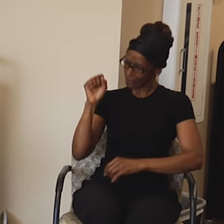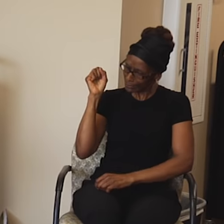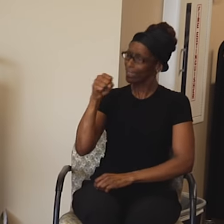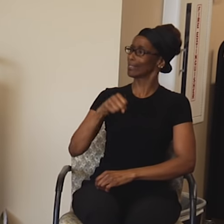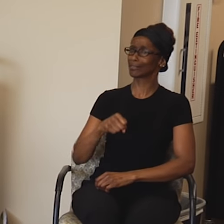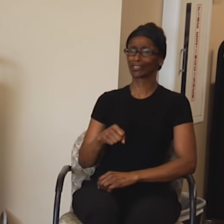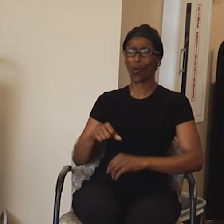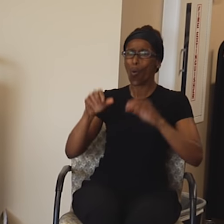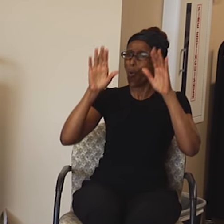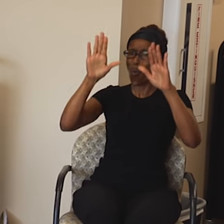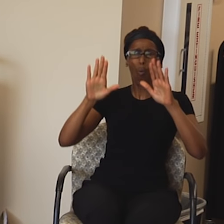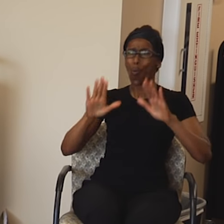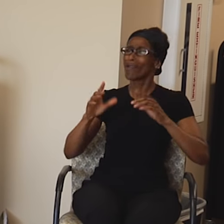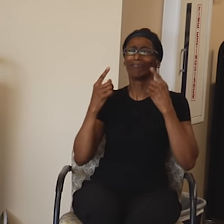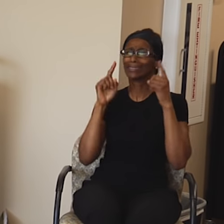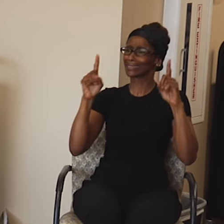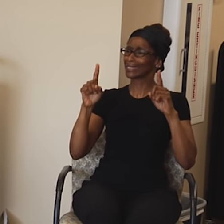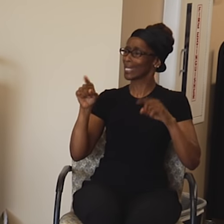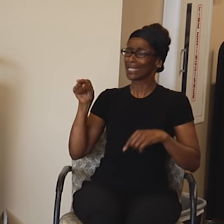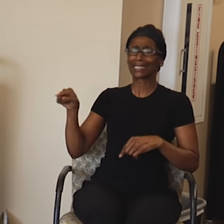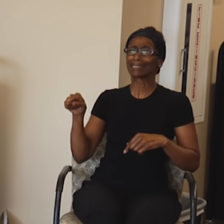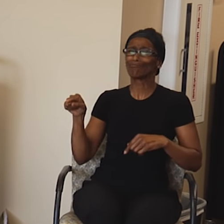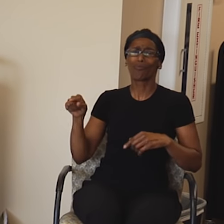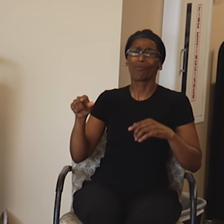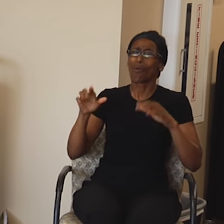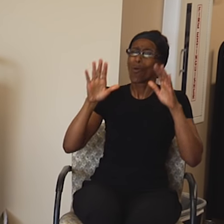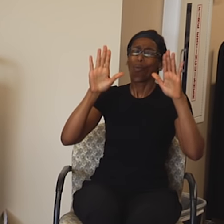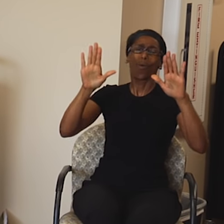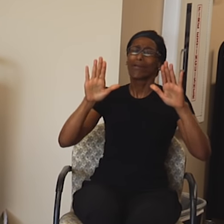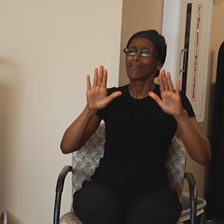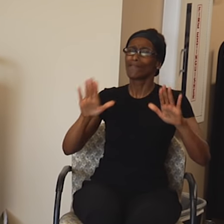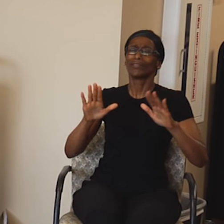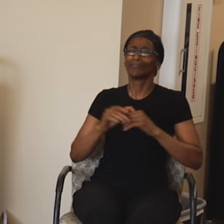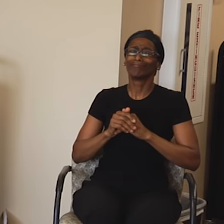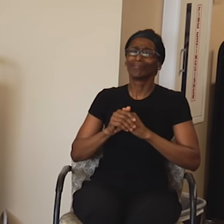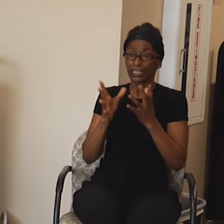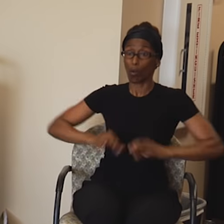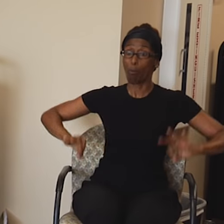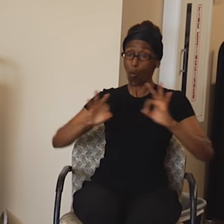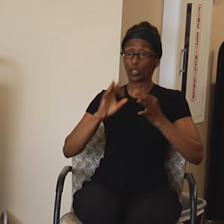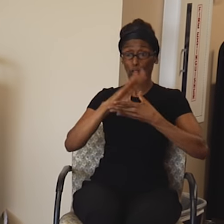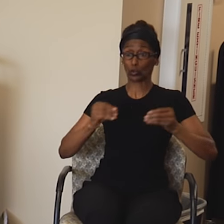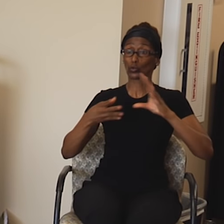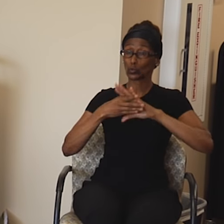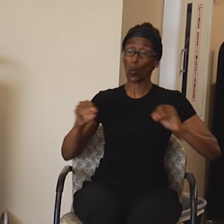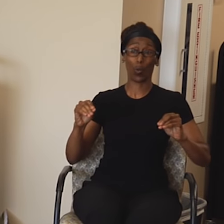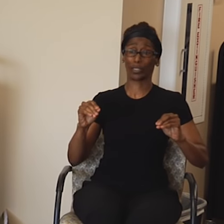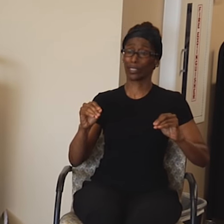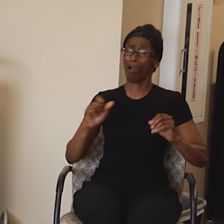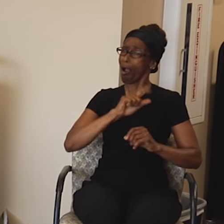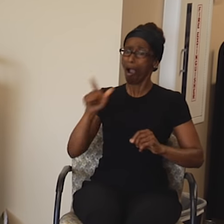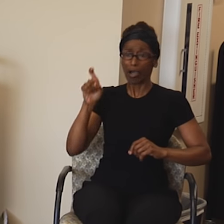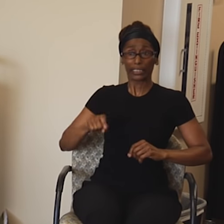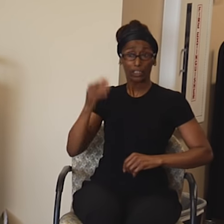he, this is such a great accomplishment. This is, this works. This is such an important story on so many levels because it's